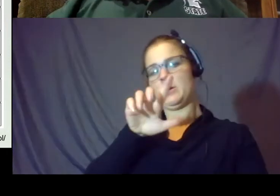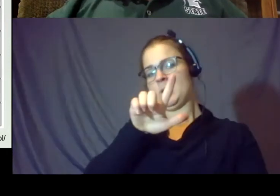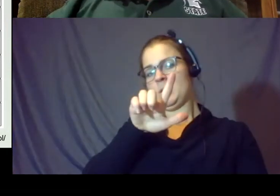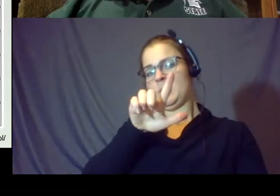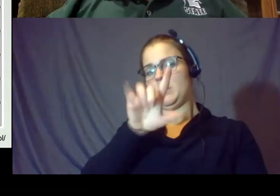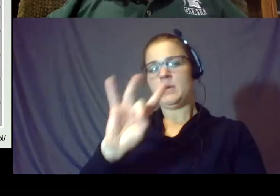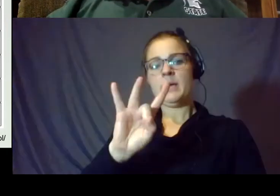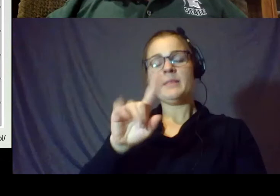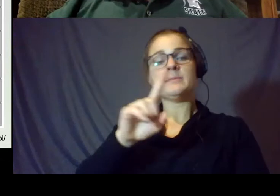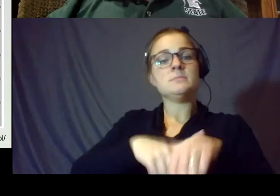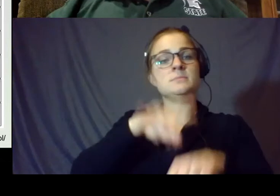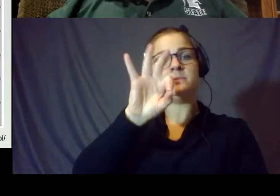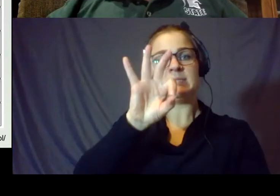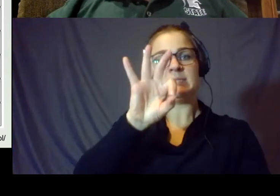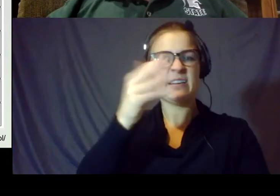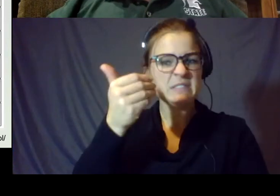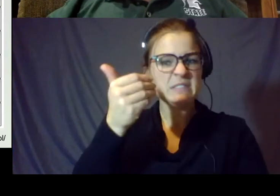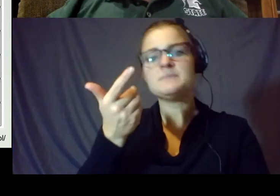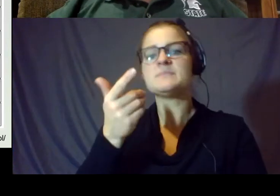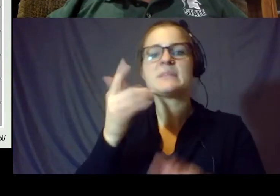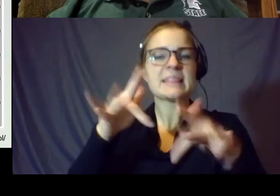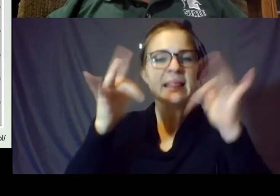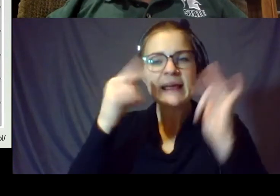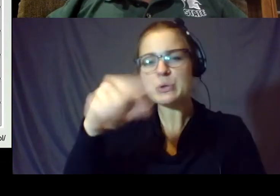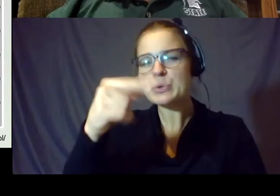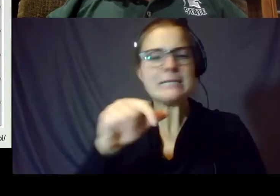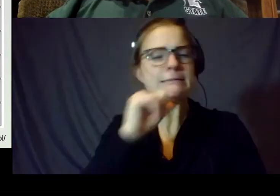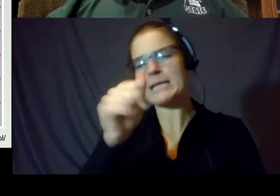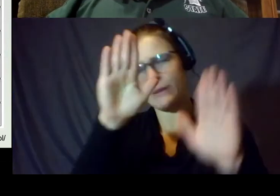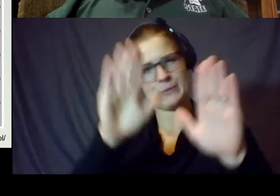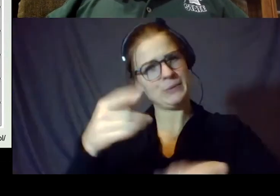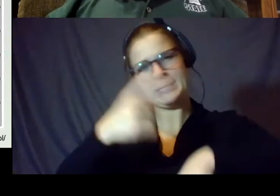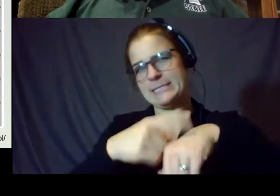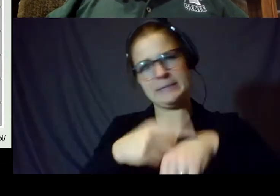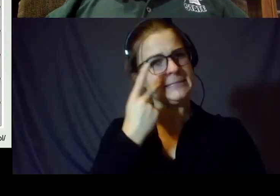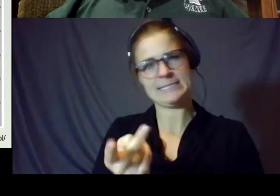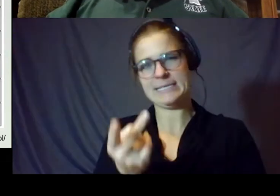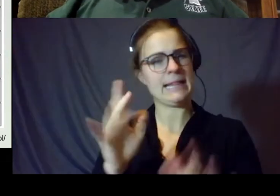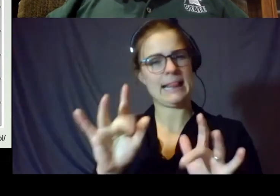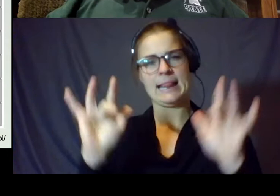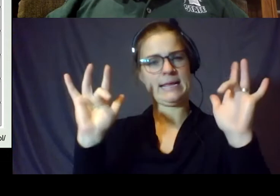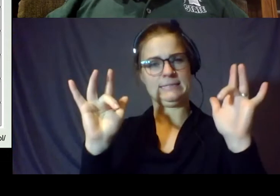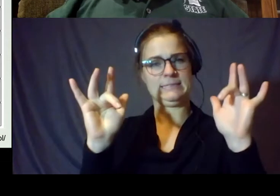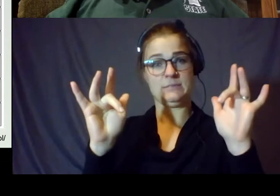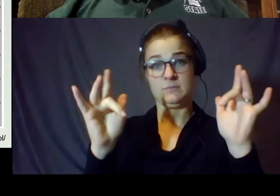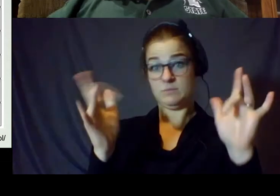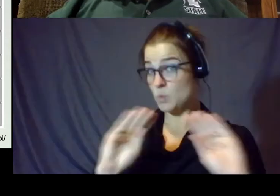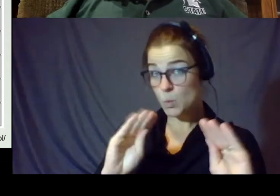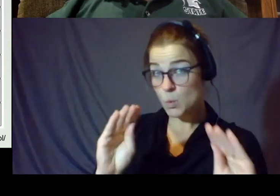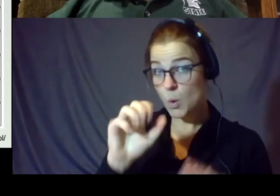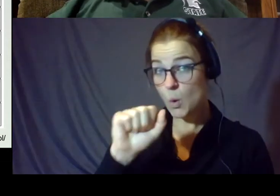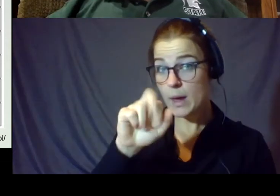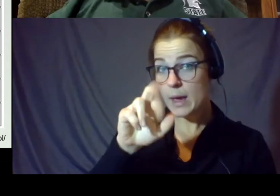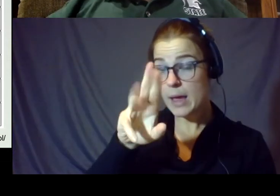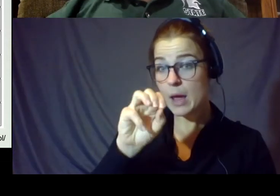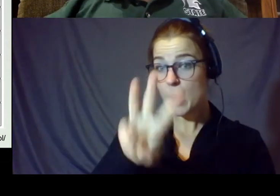green ones are when it's not so good, like 5 or 2 in the morning. And the ones that I don't have highlighted occur